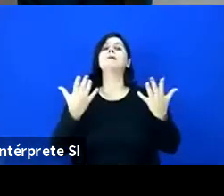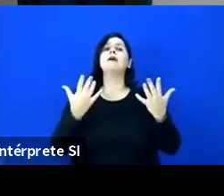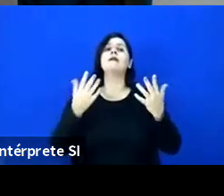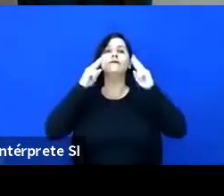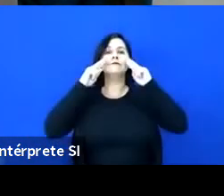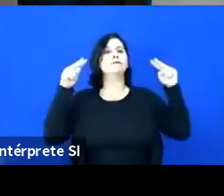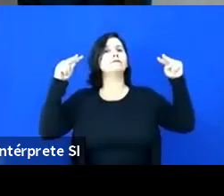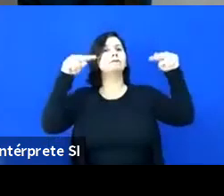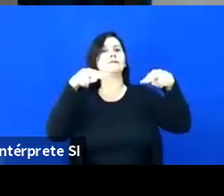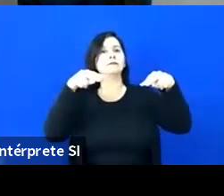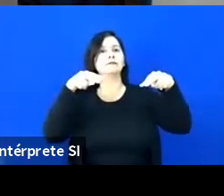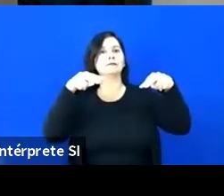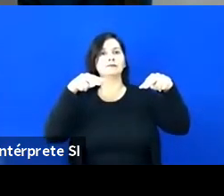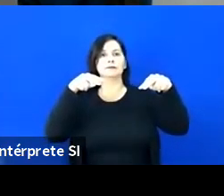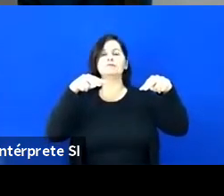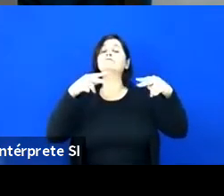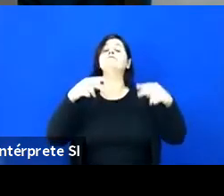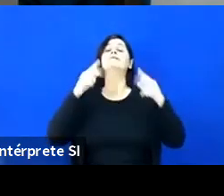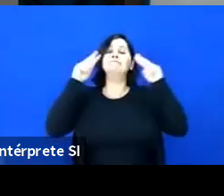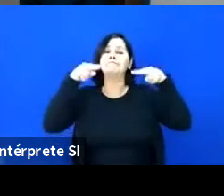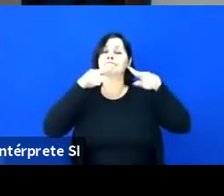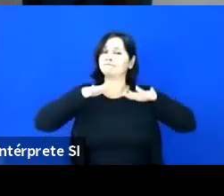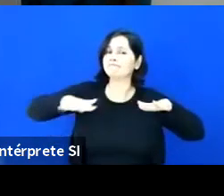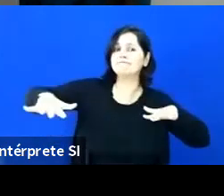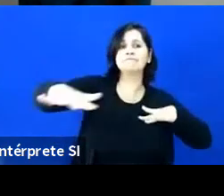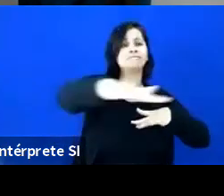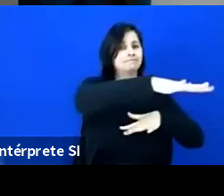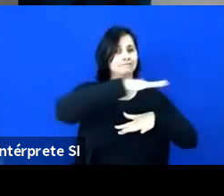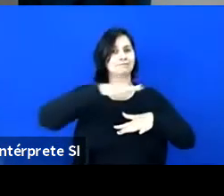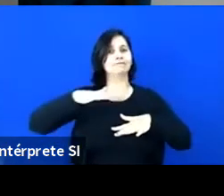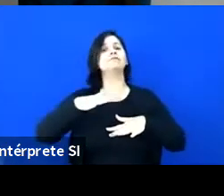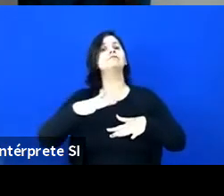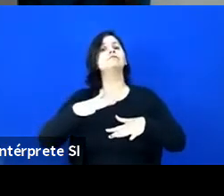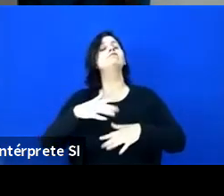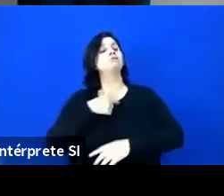mundos diferentes. Gracias.